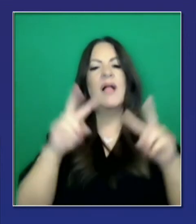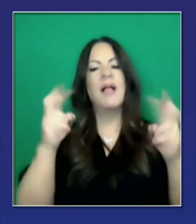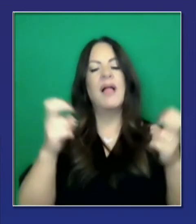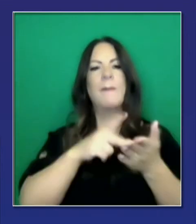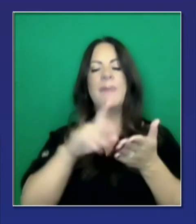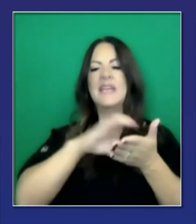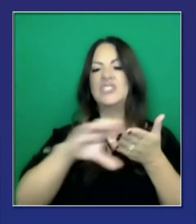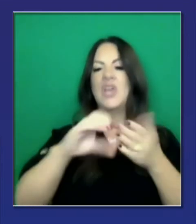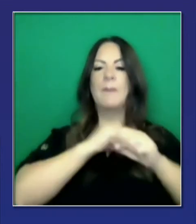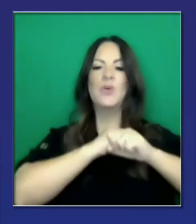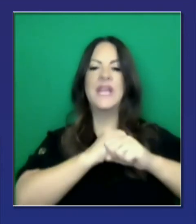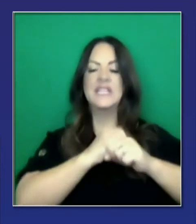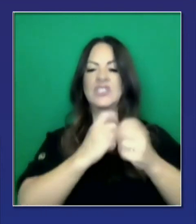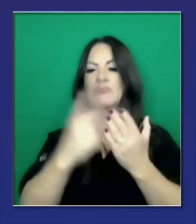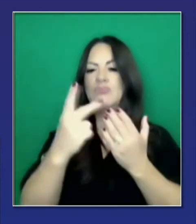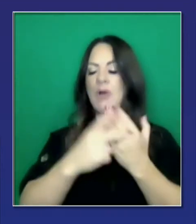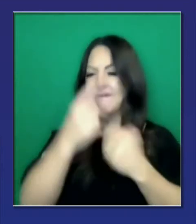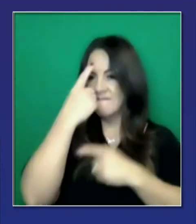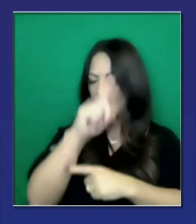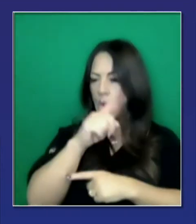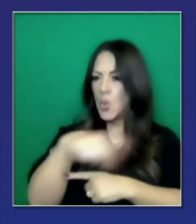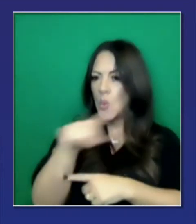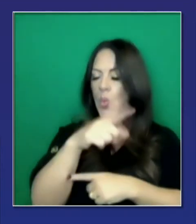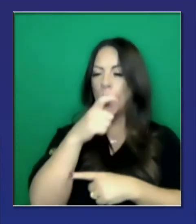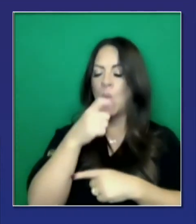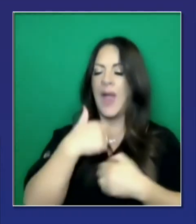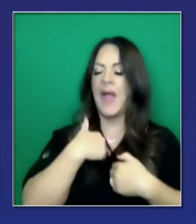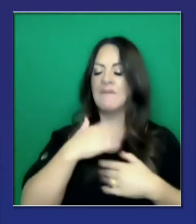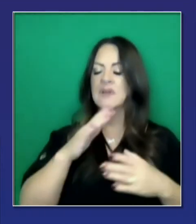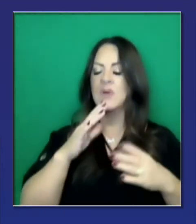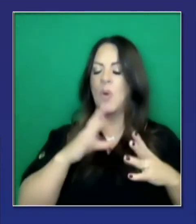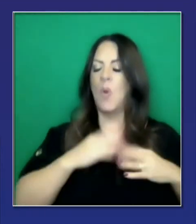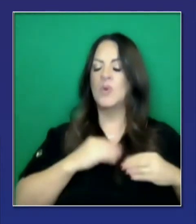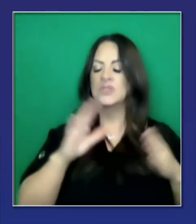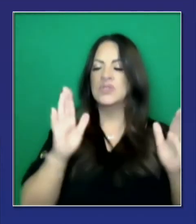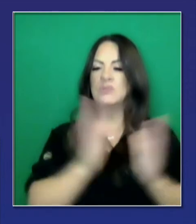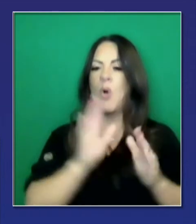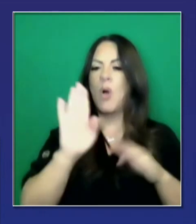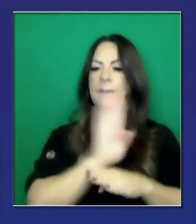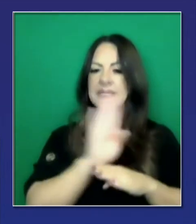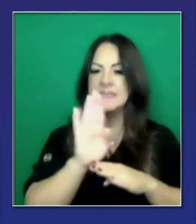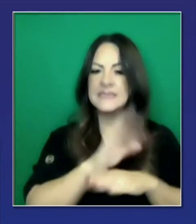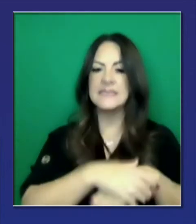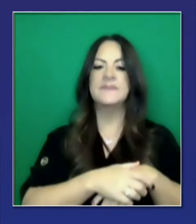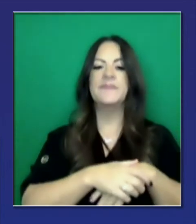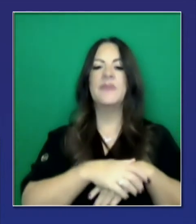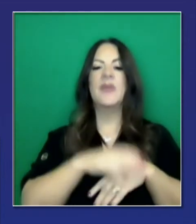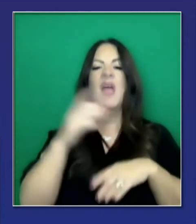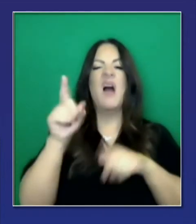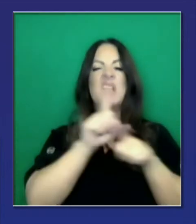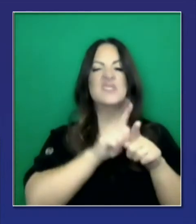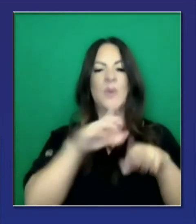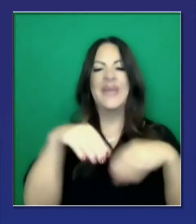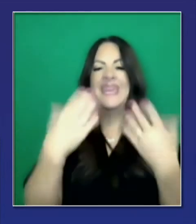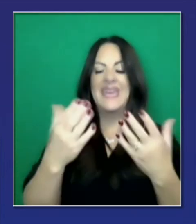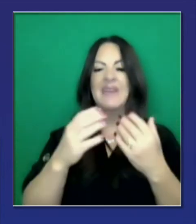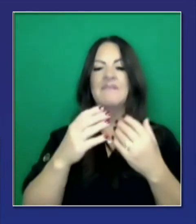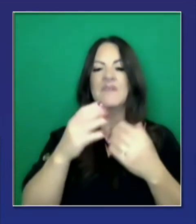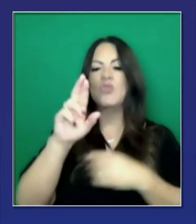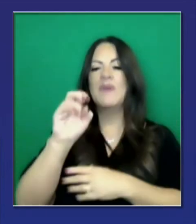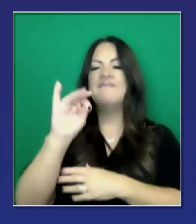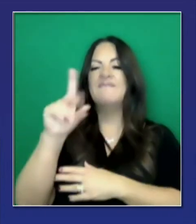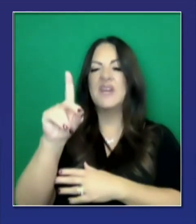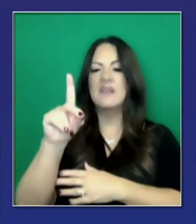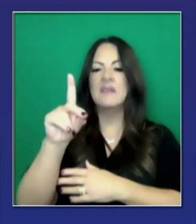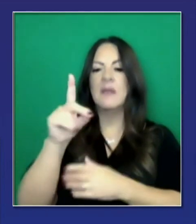of small business grants the states just put up, the $100 million of hiring tax credits we put up, the billions of dollars of abatement and extension